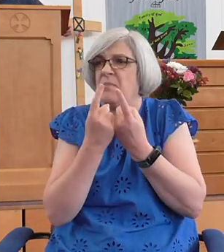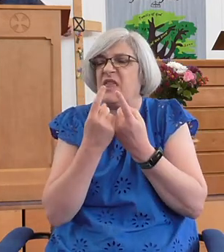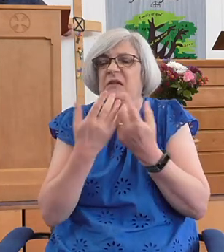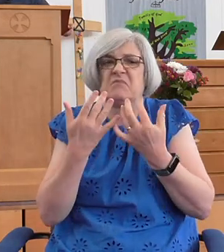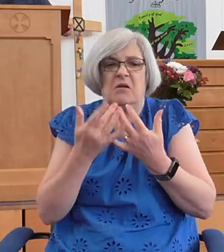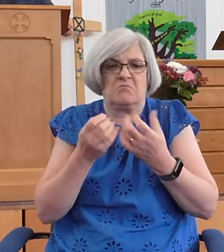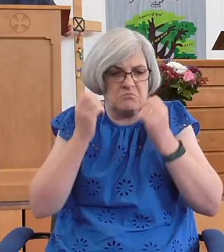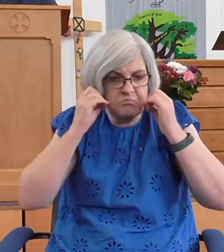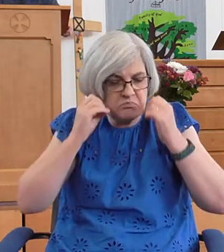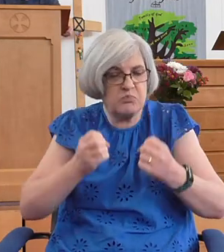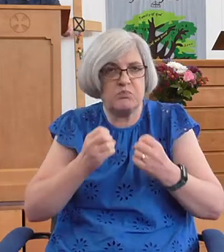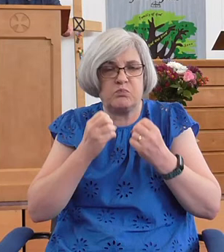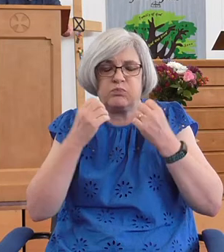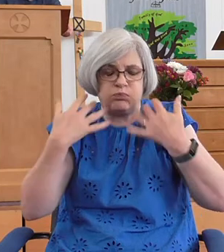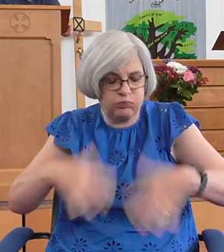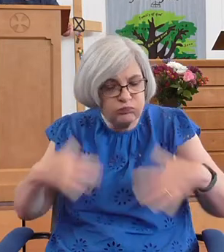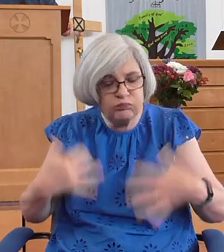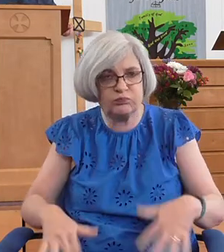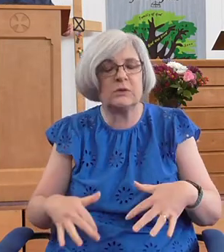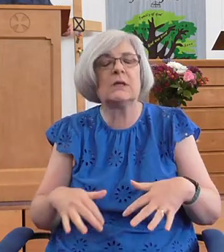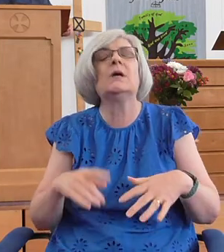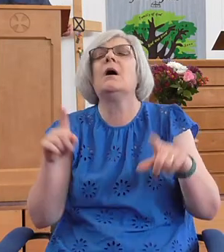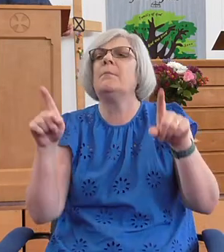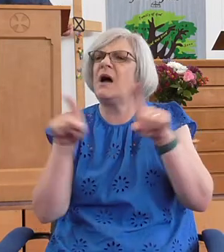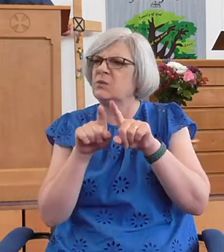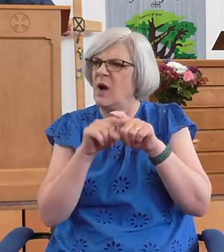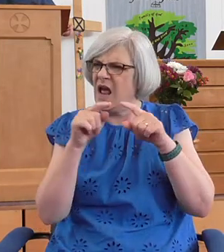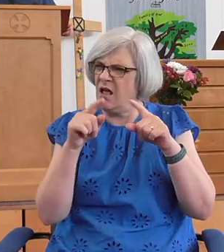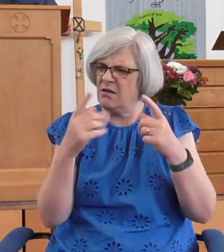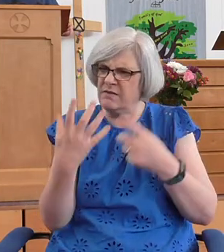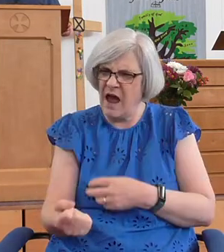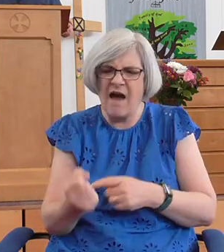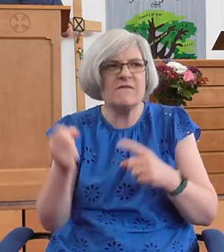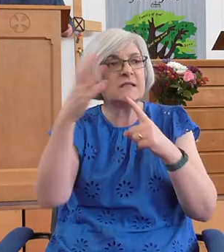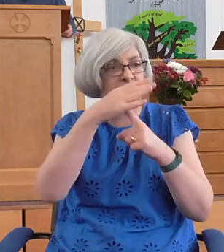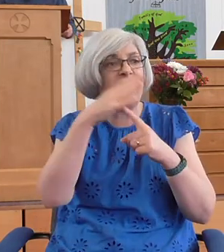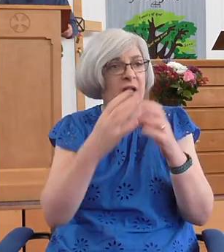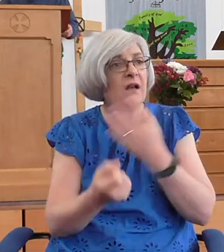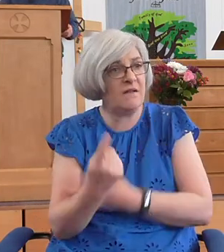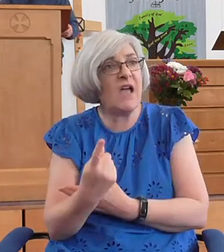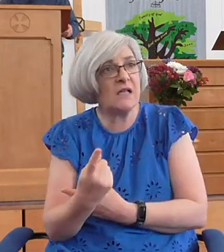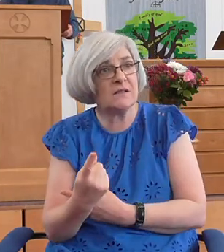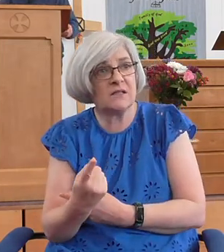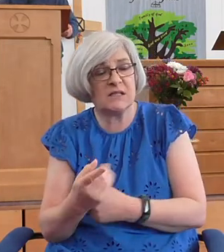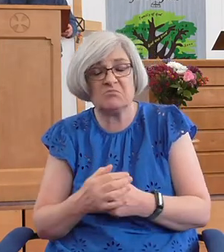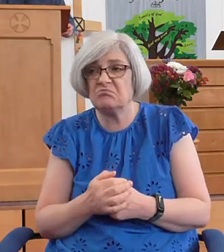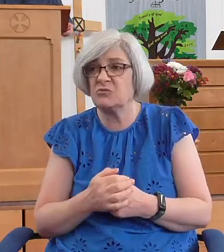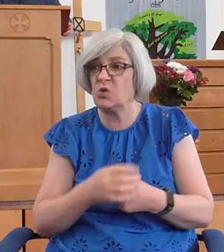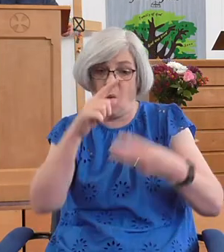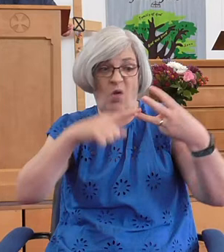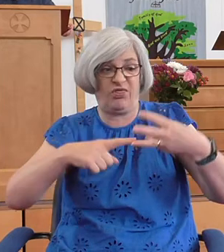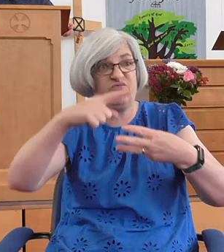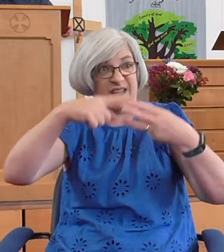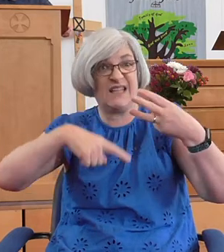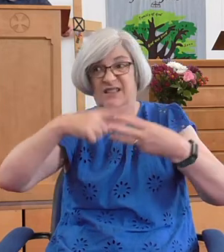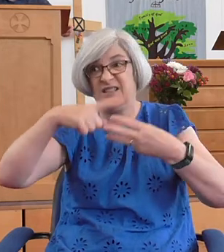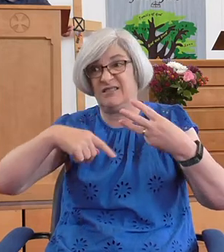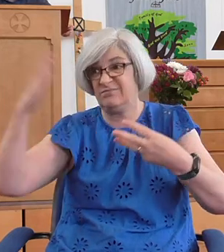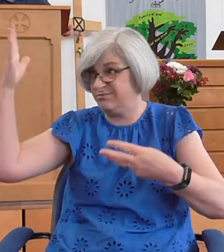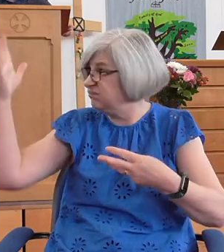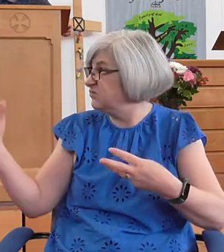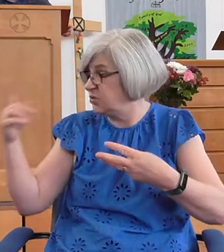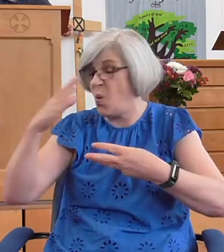amazement. But equally, they are significant events and certainly signs of